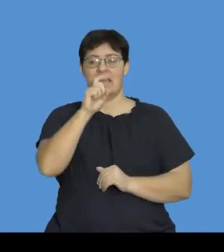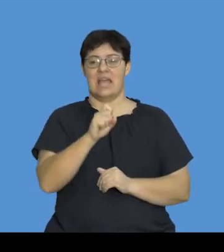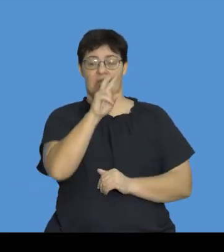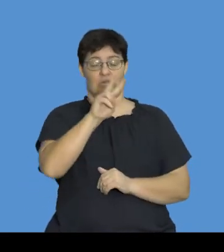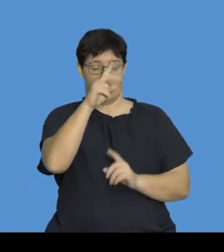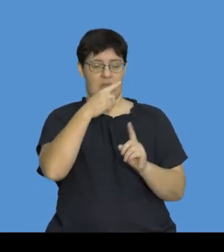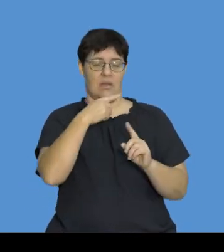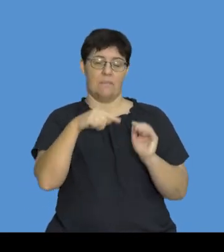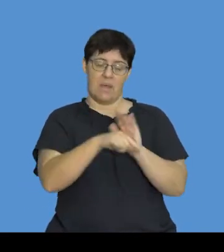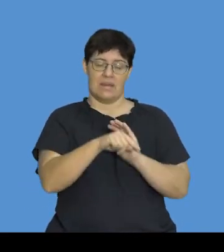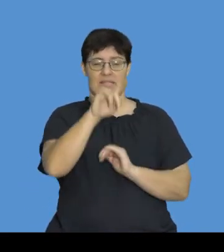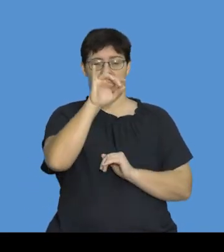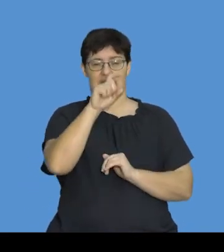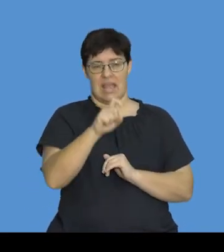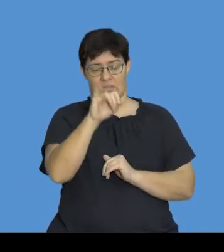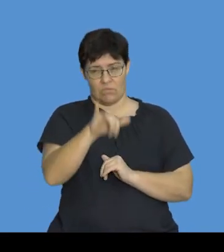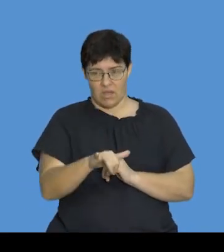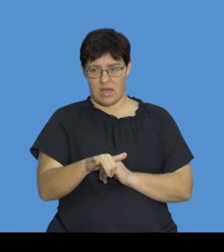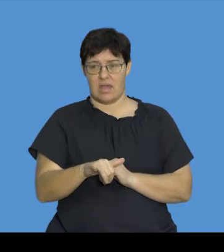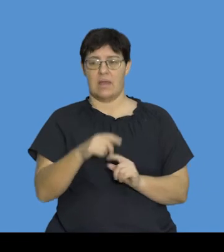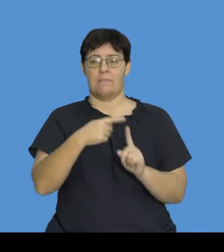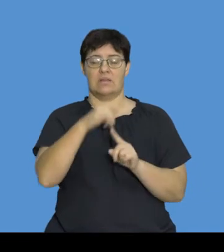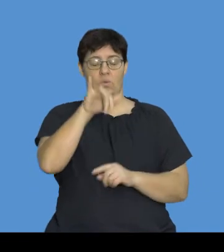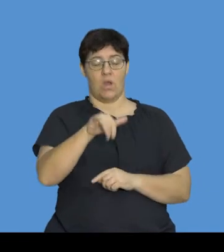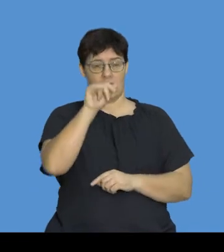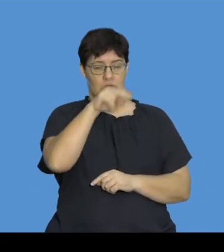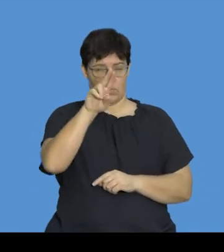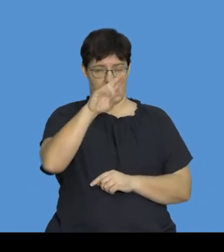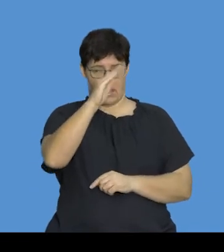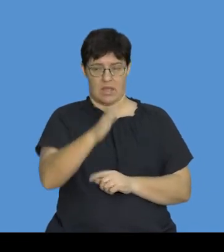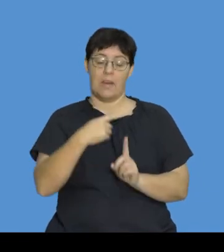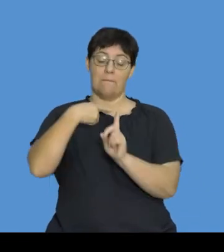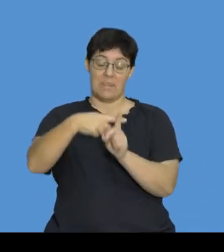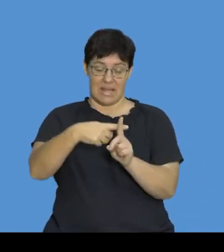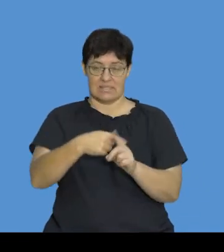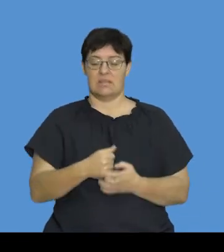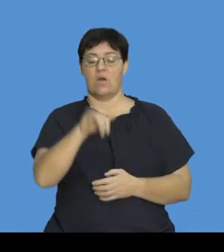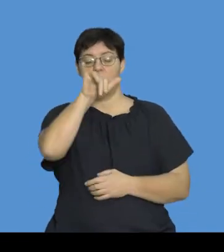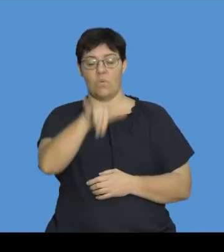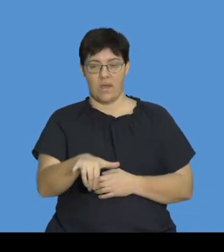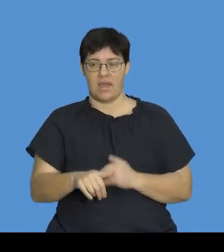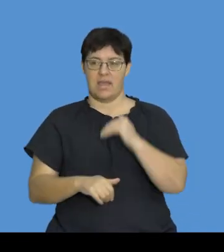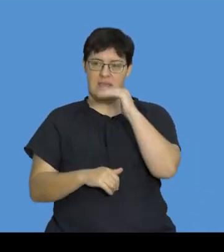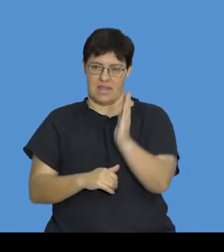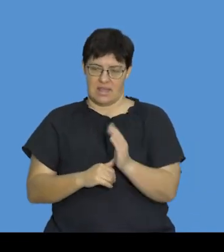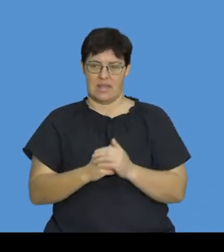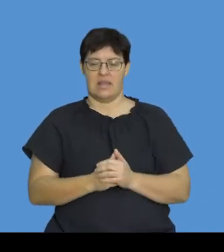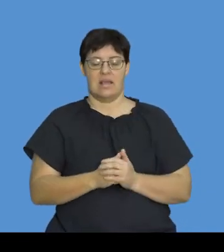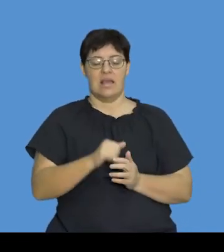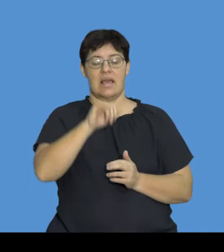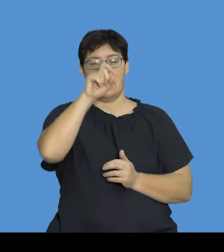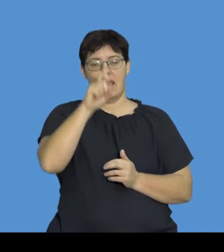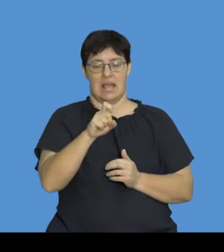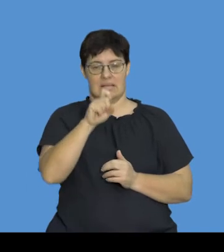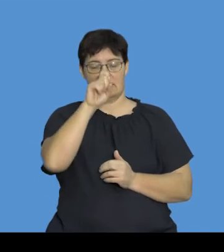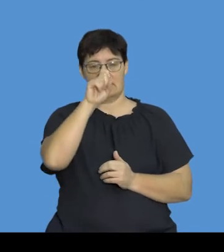xy plus y squared. Close my bracket, plus y into x